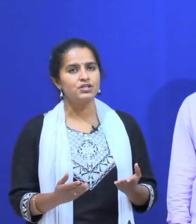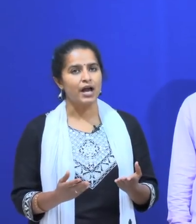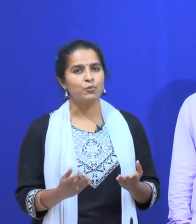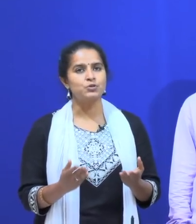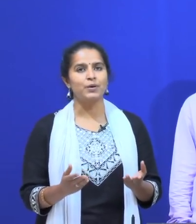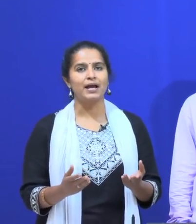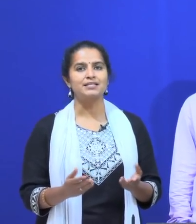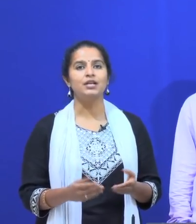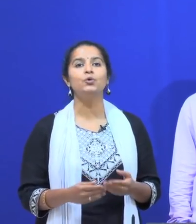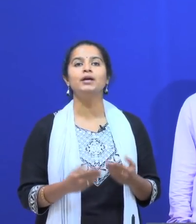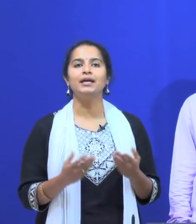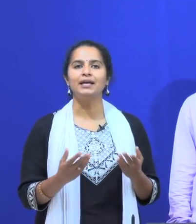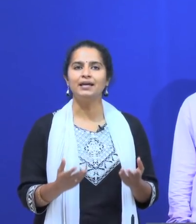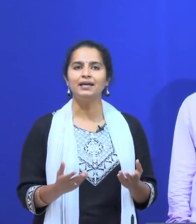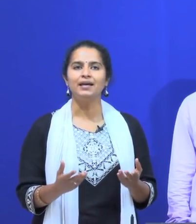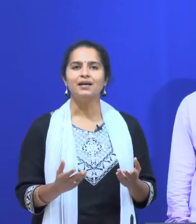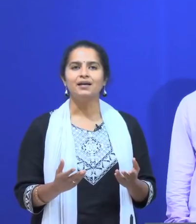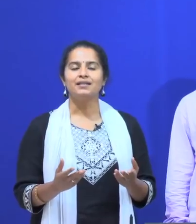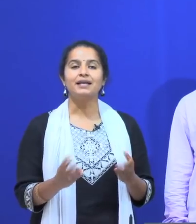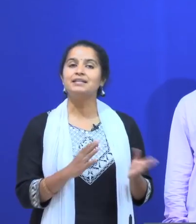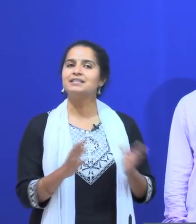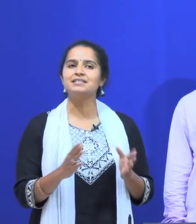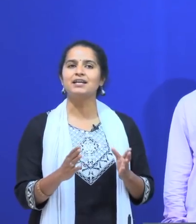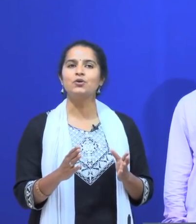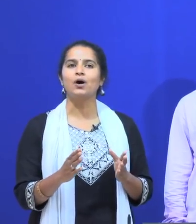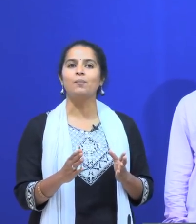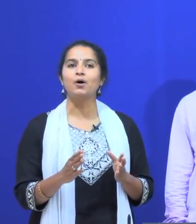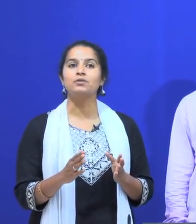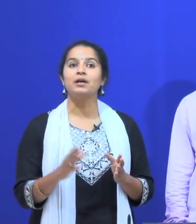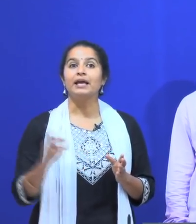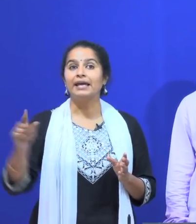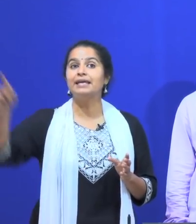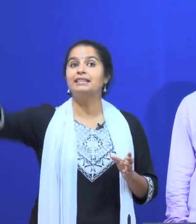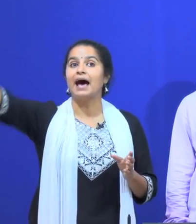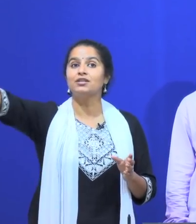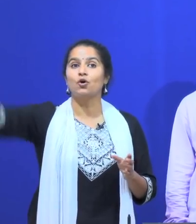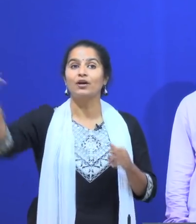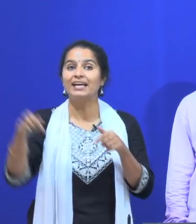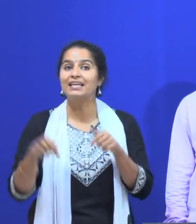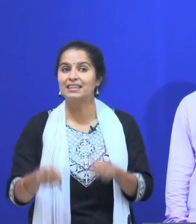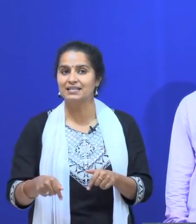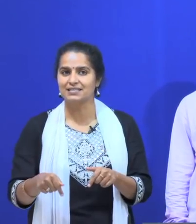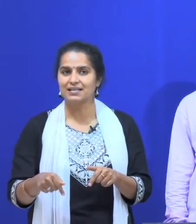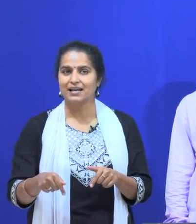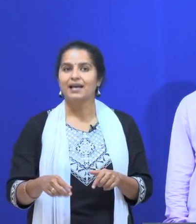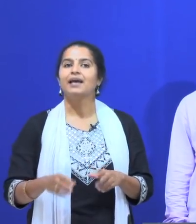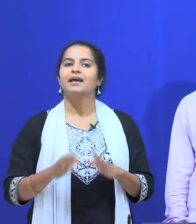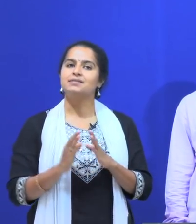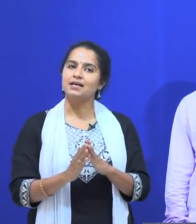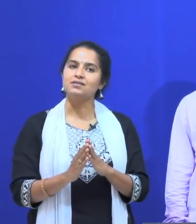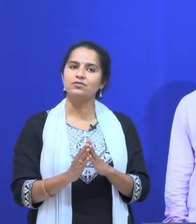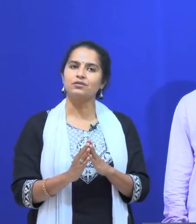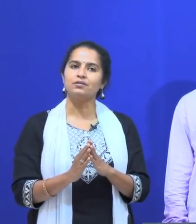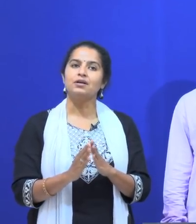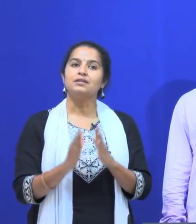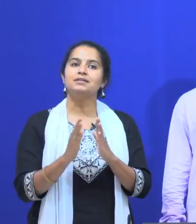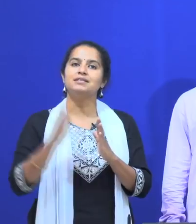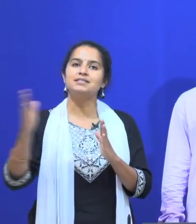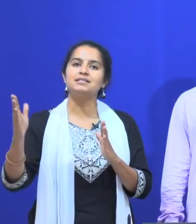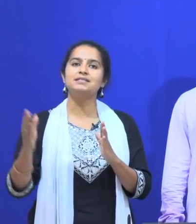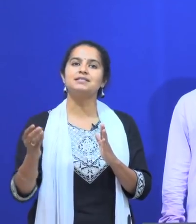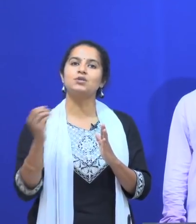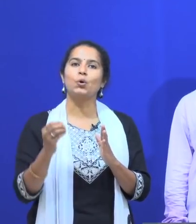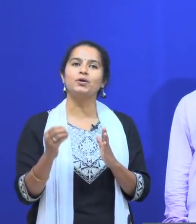the English language, when I tell you he, then it doesn't tell you about he that or he this. In Sanskrit,